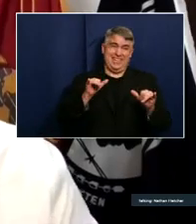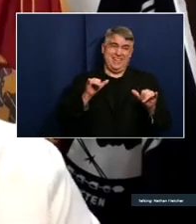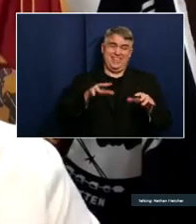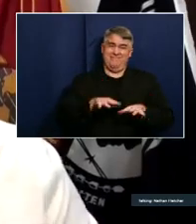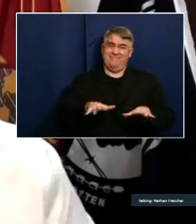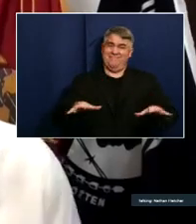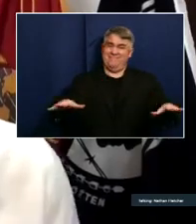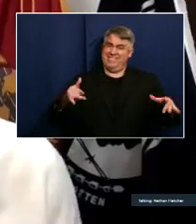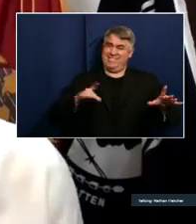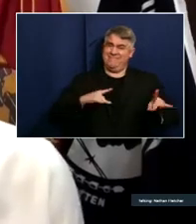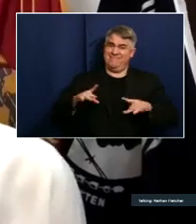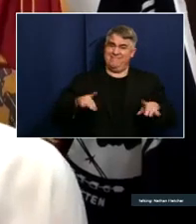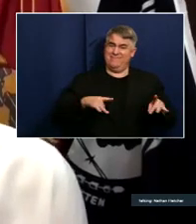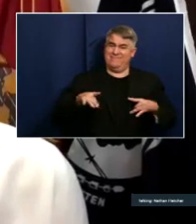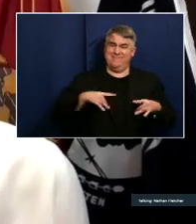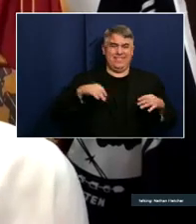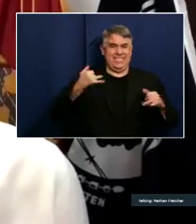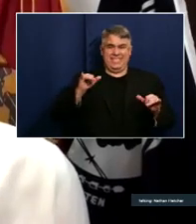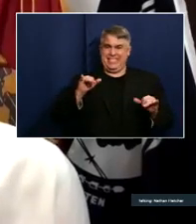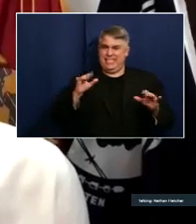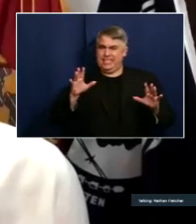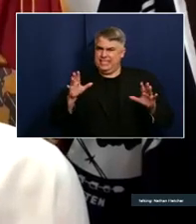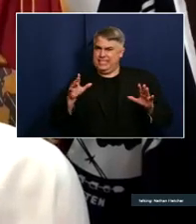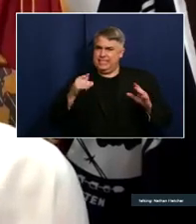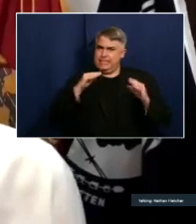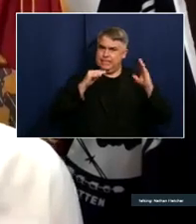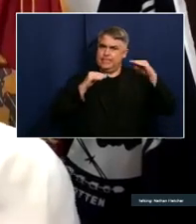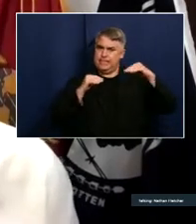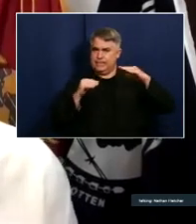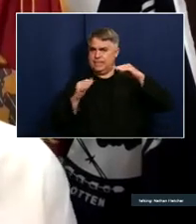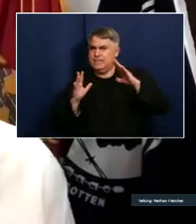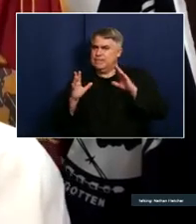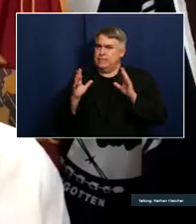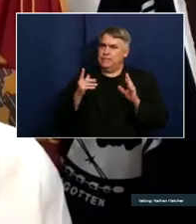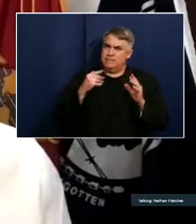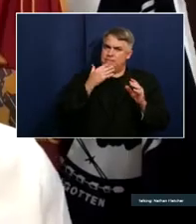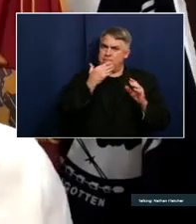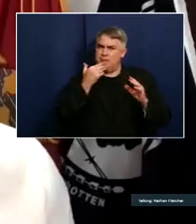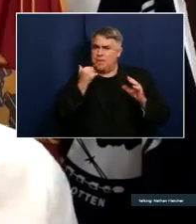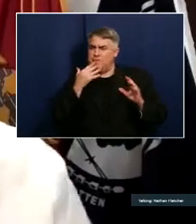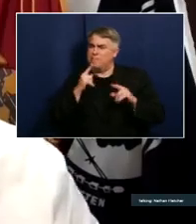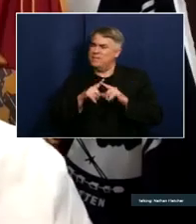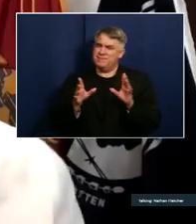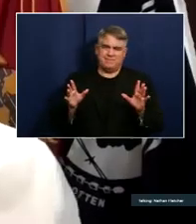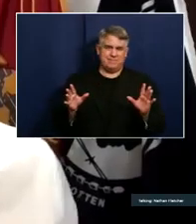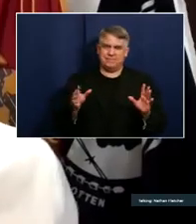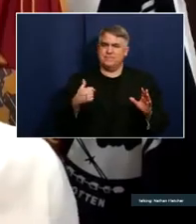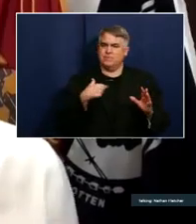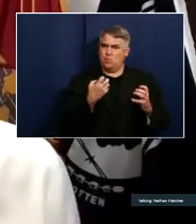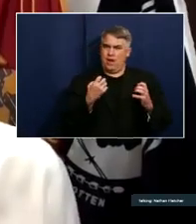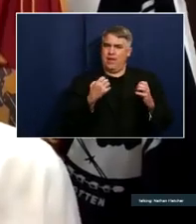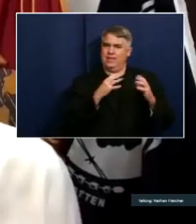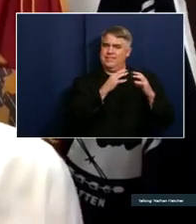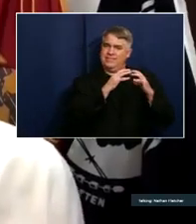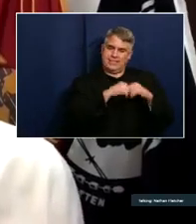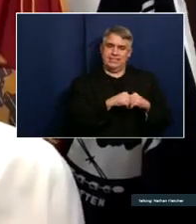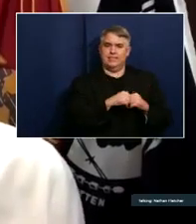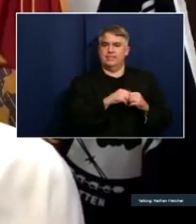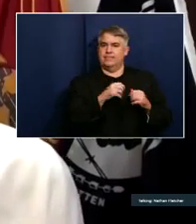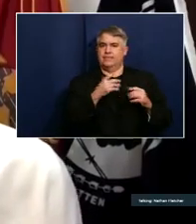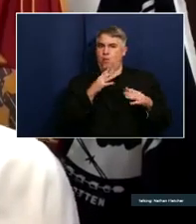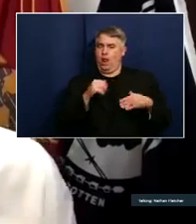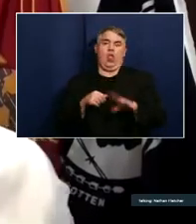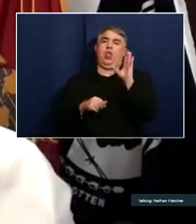direction. We're headed in the right way, but we don't want to lose our guard. We don't want to see a spike. We've got more contagious variants that are out there.